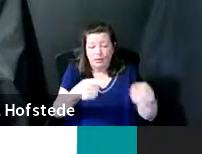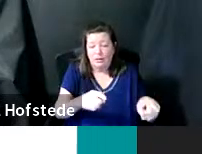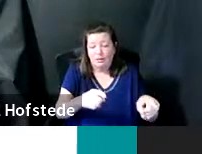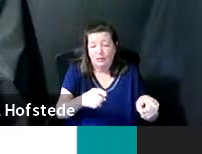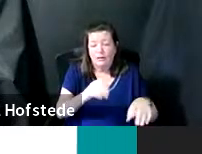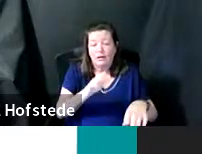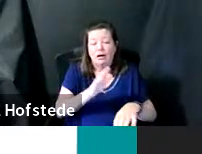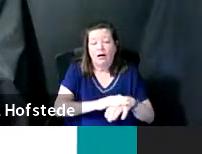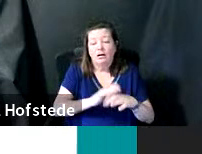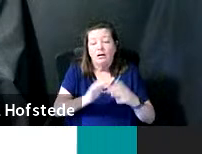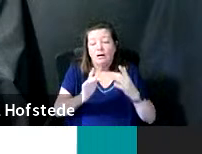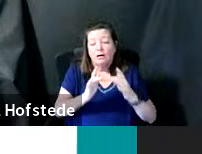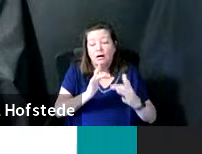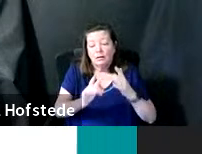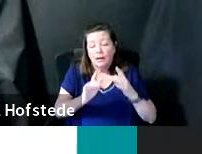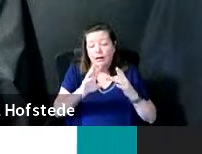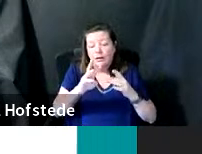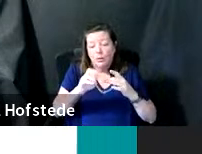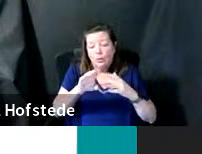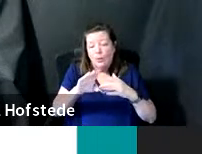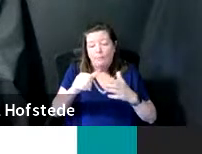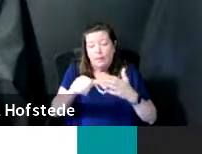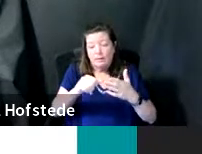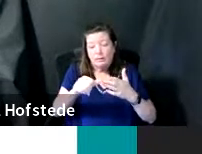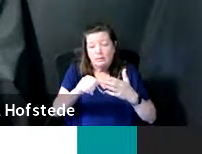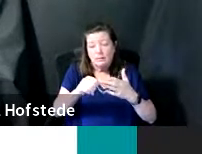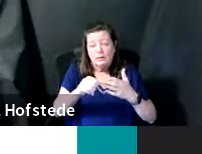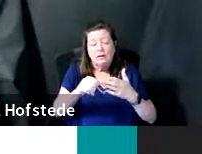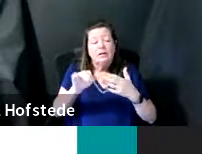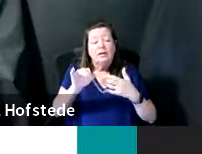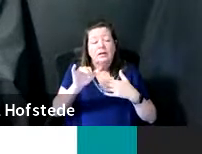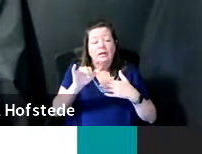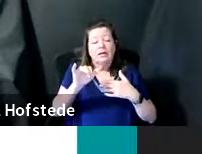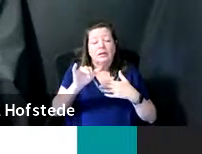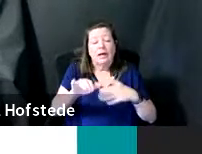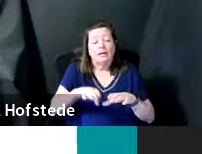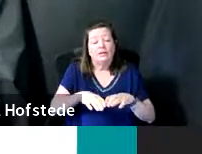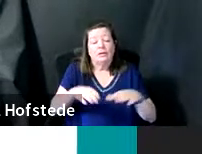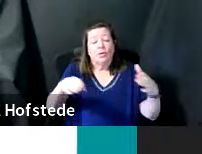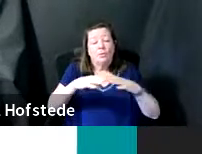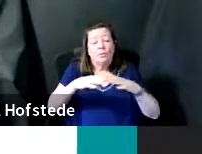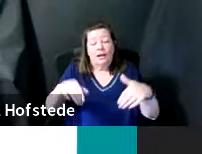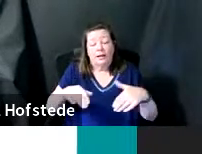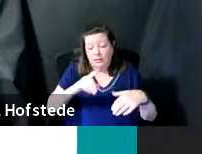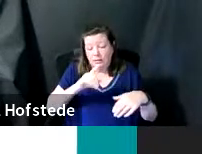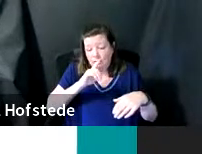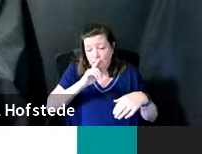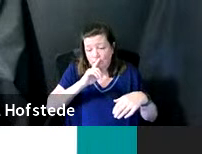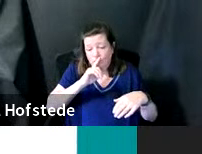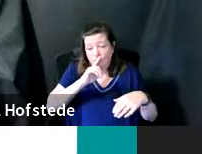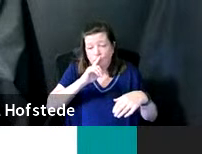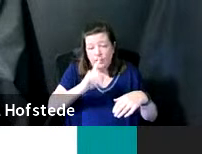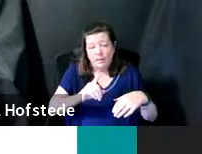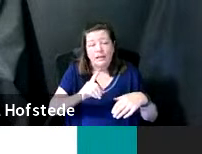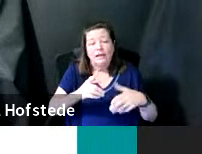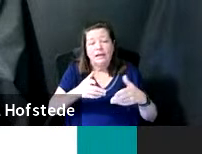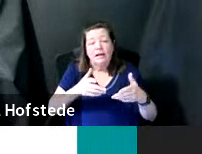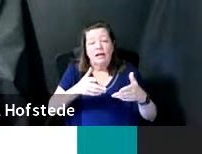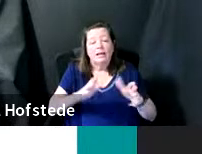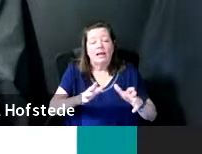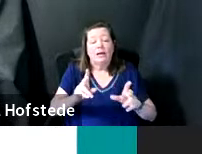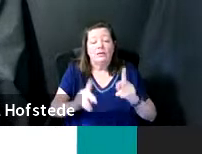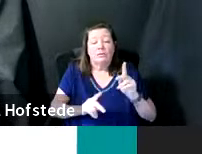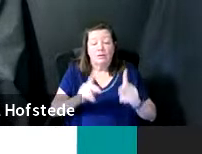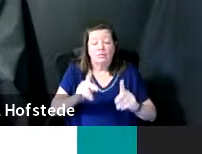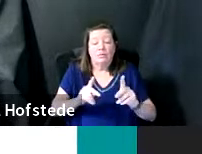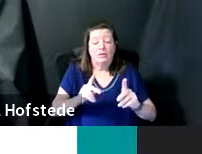our webpage. That is an open house that really allows people